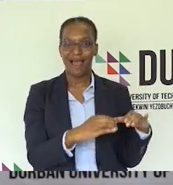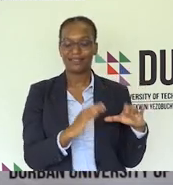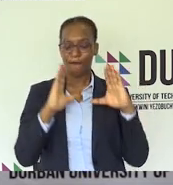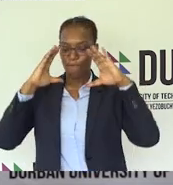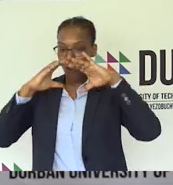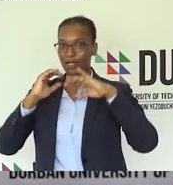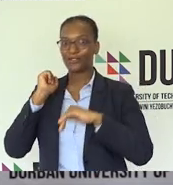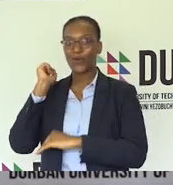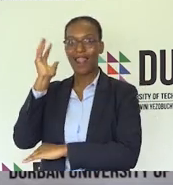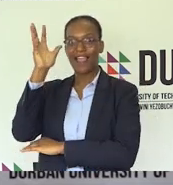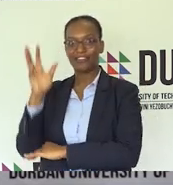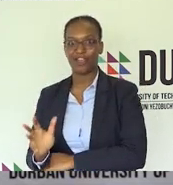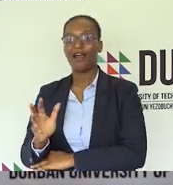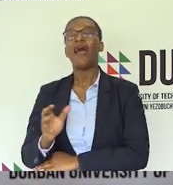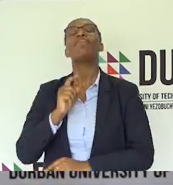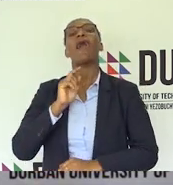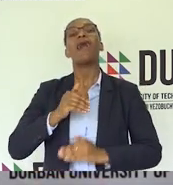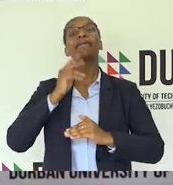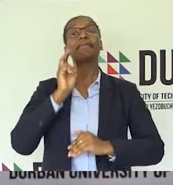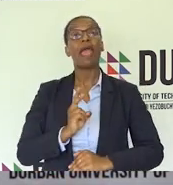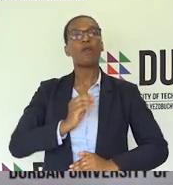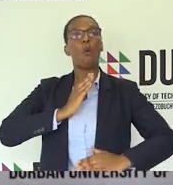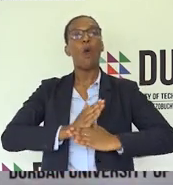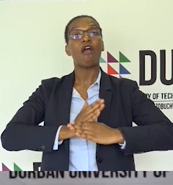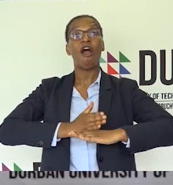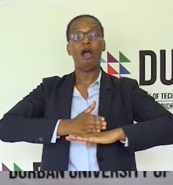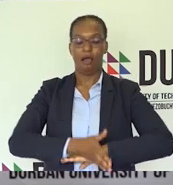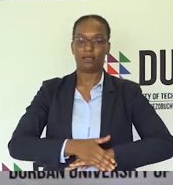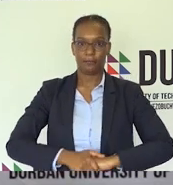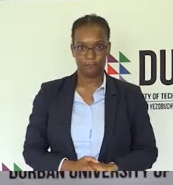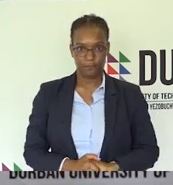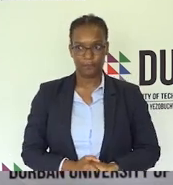attention to your lecturers, and put in the hard work it takes to succeed."